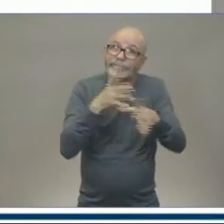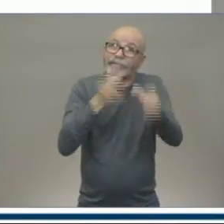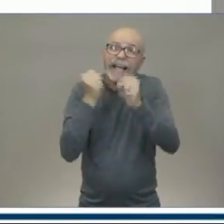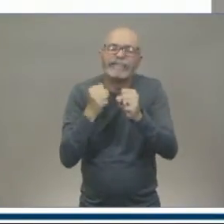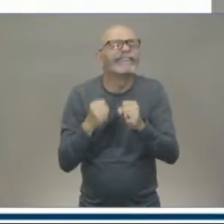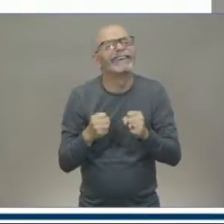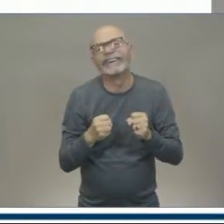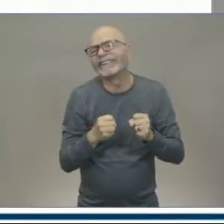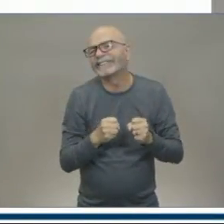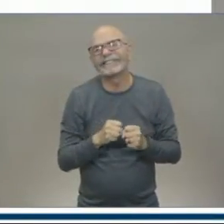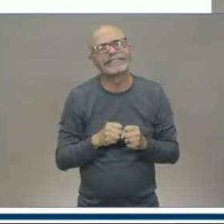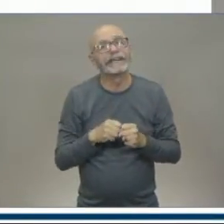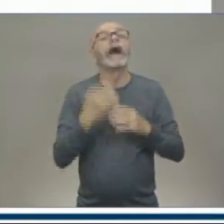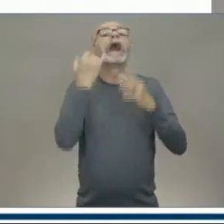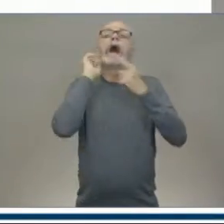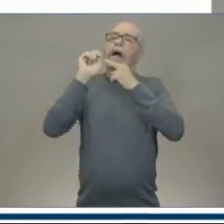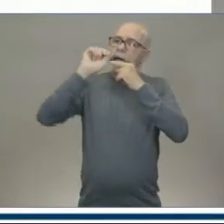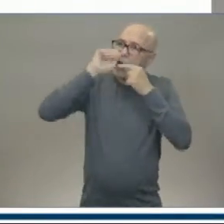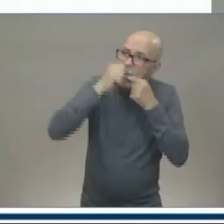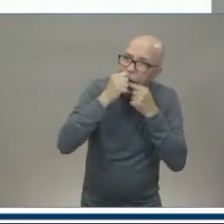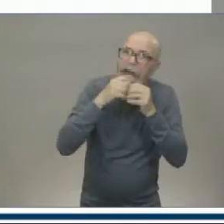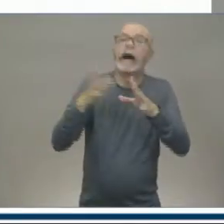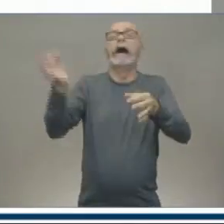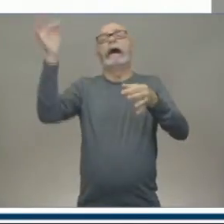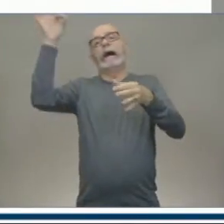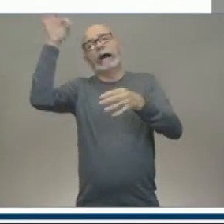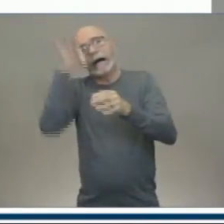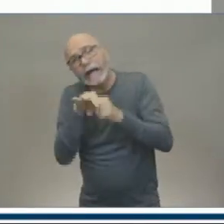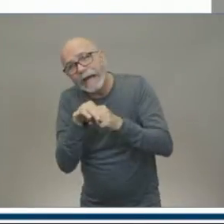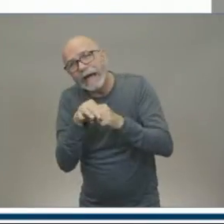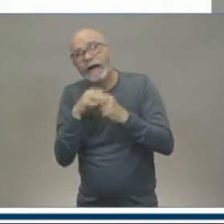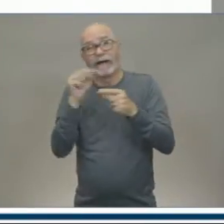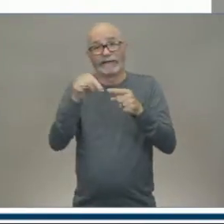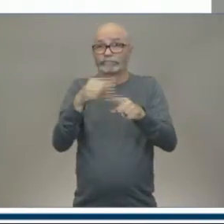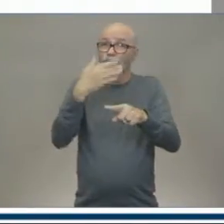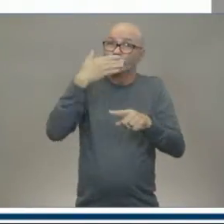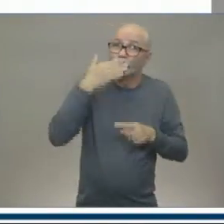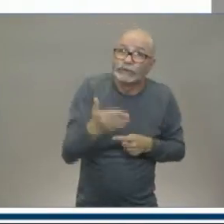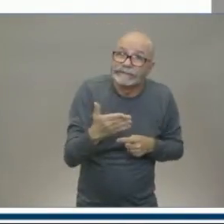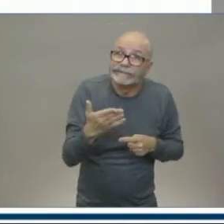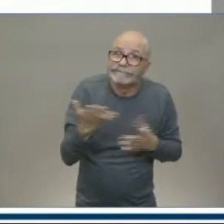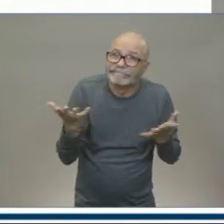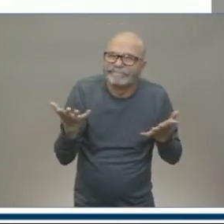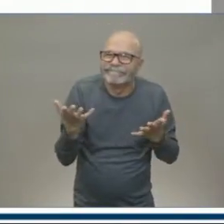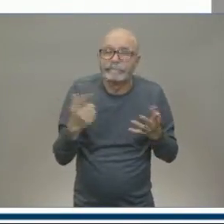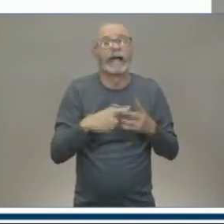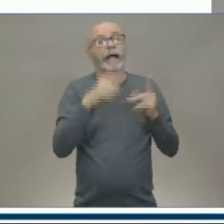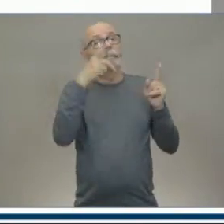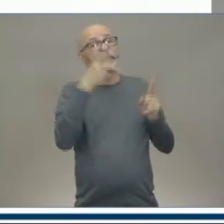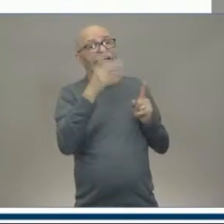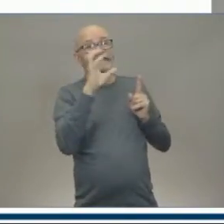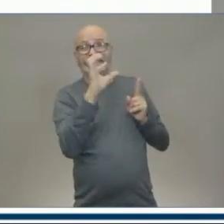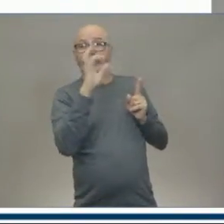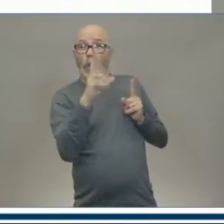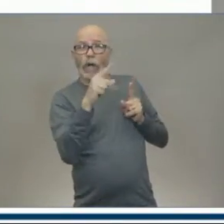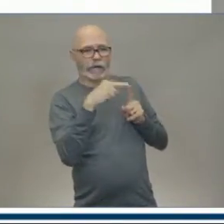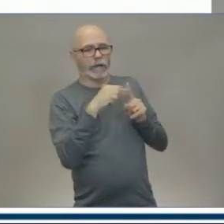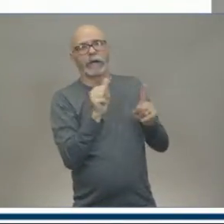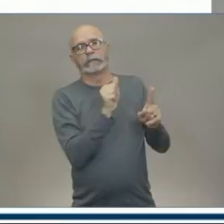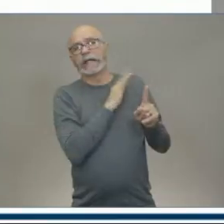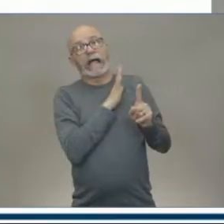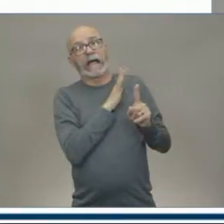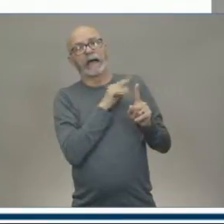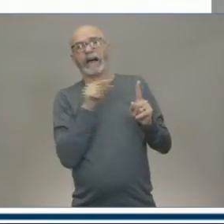swab. That they have less reliability than the PCR tests, so they do have some significant limitations to